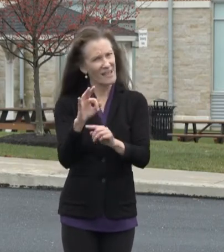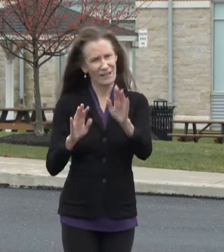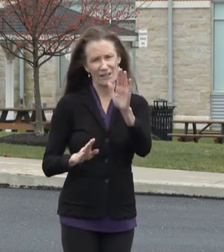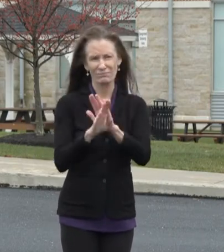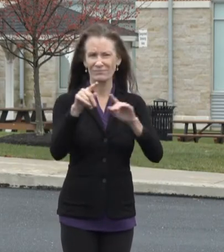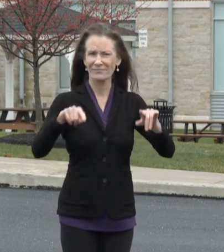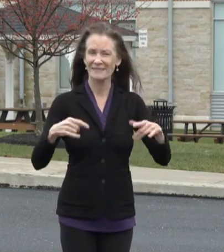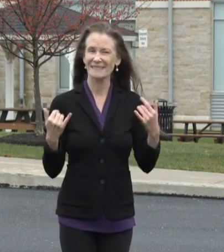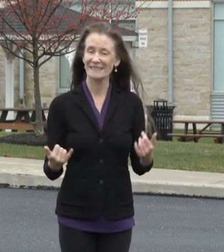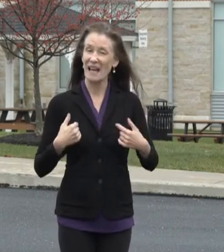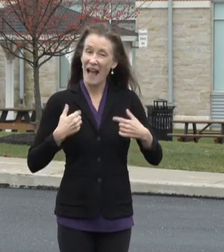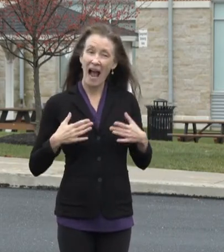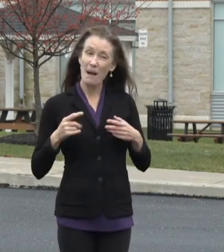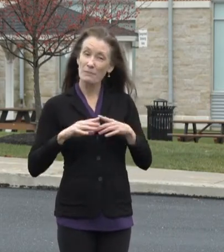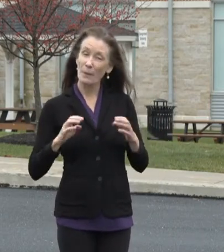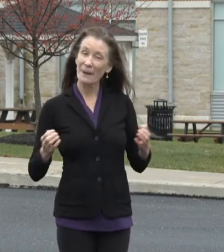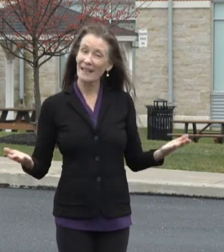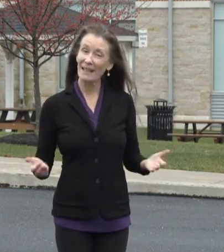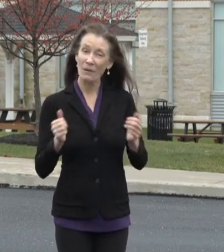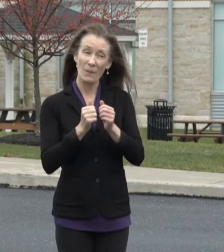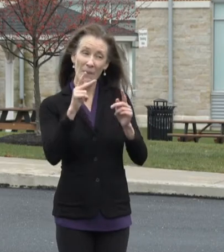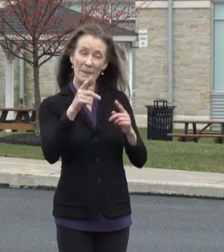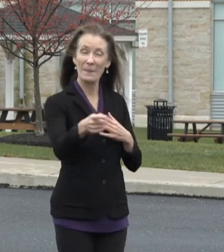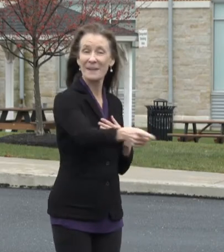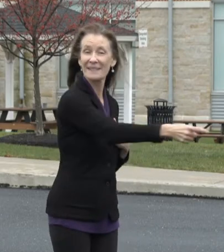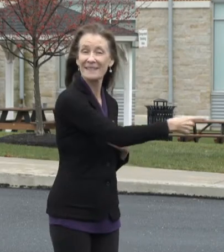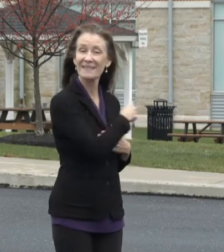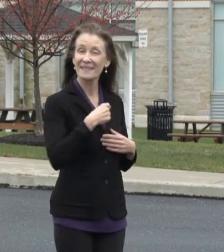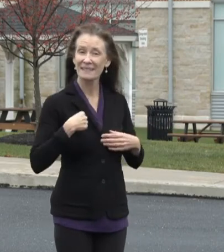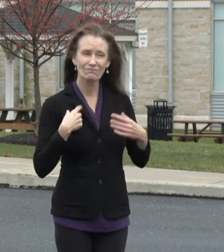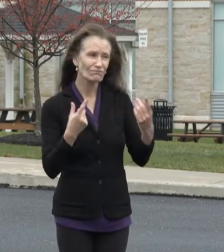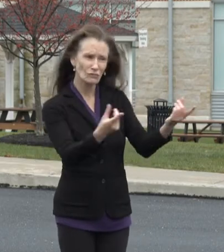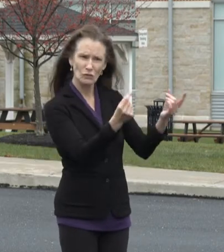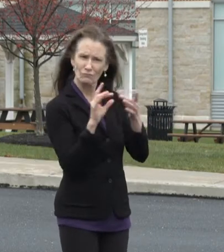to be here today with my colleagues to discuss our ongoing response